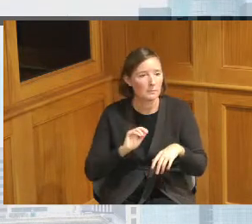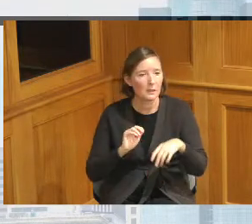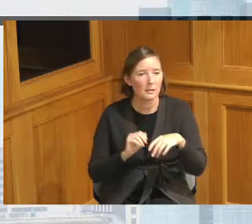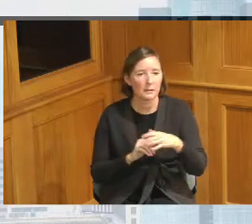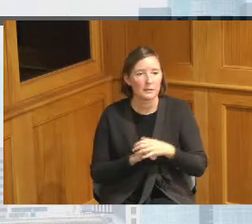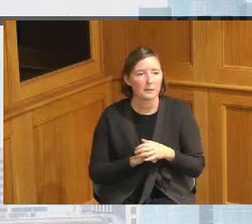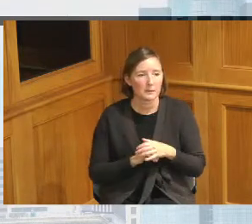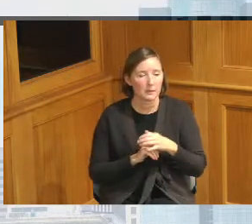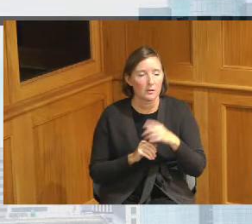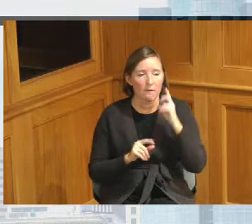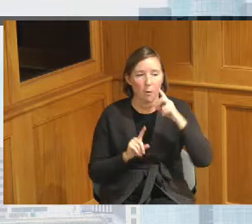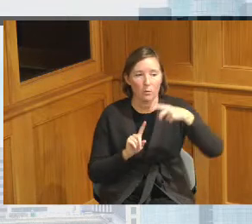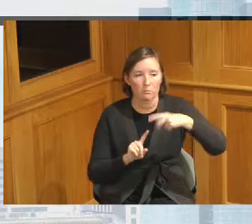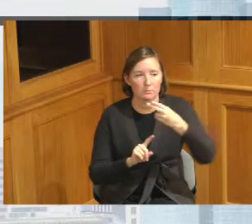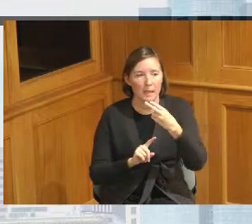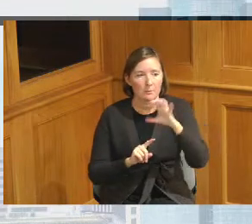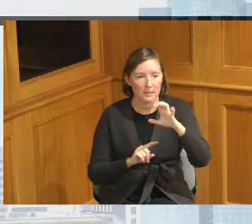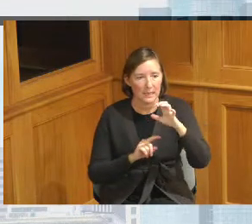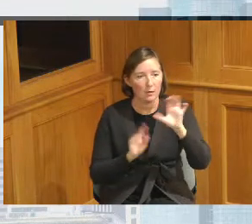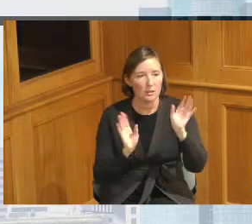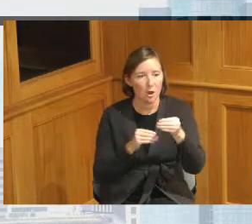You turning this.